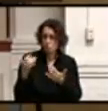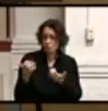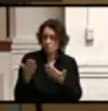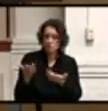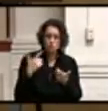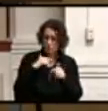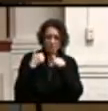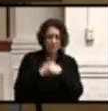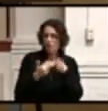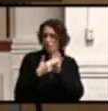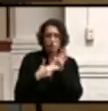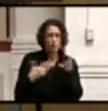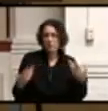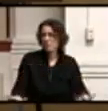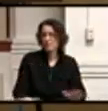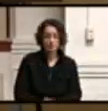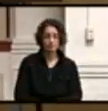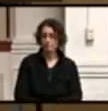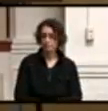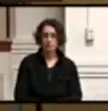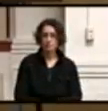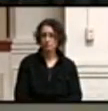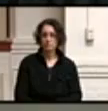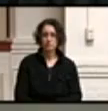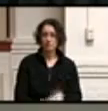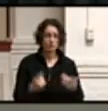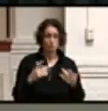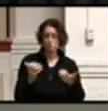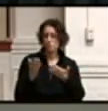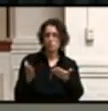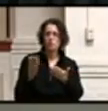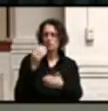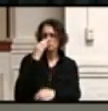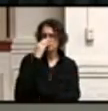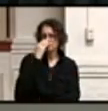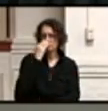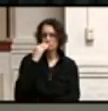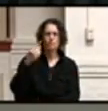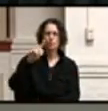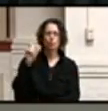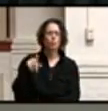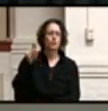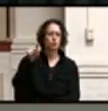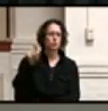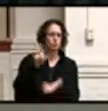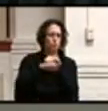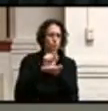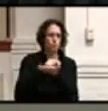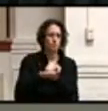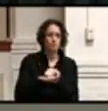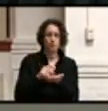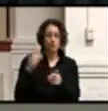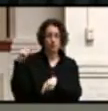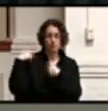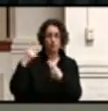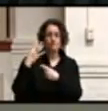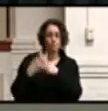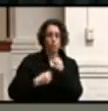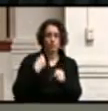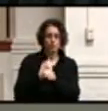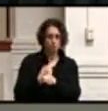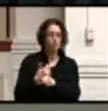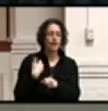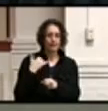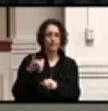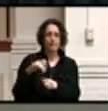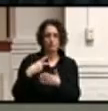Following the ordinance. Yes. So, somebody want to make a motion? Howard? Just a question. So, this 4 years this has been? Mm-hmm. It's the fourth year. And